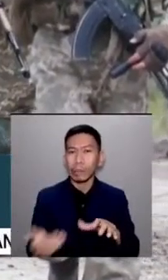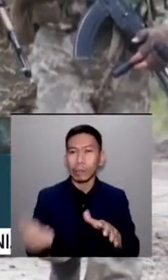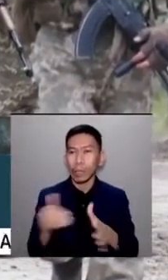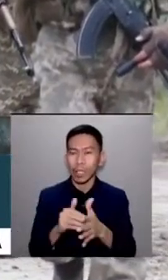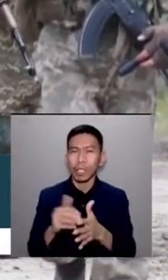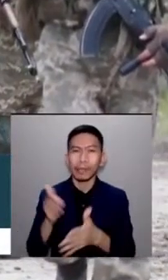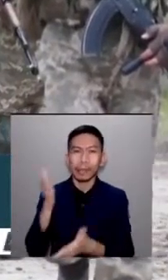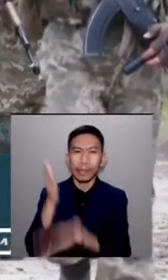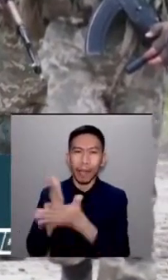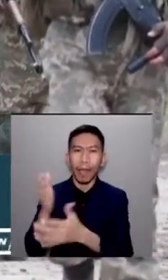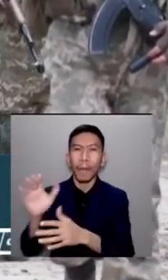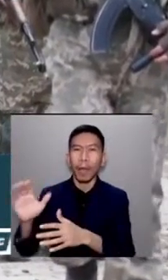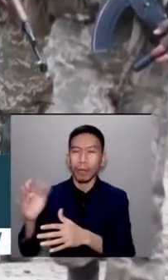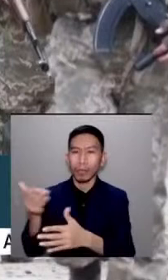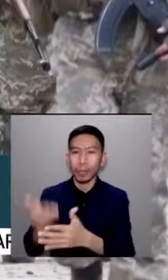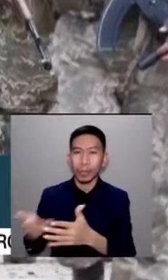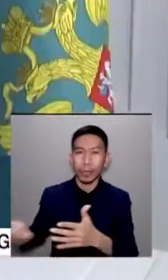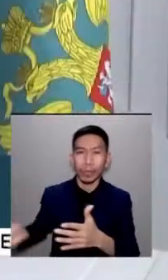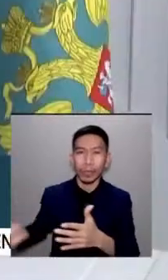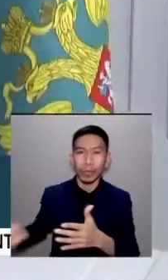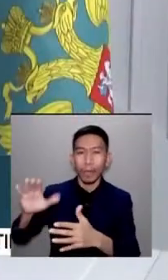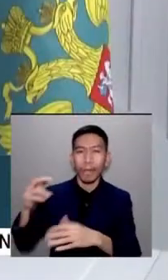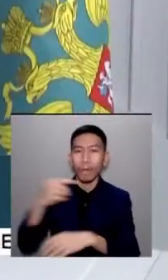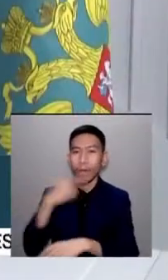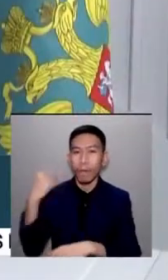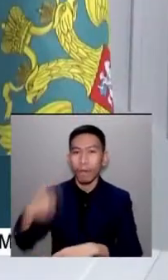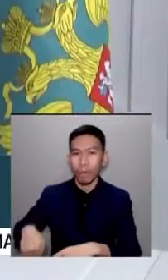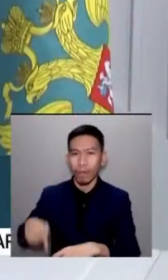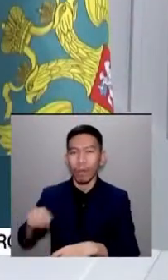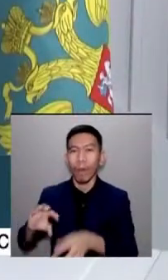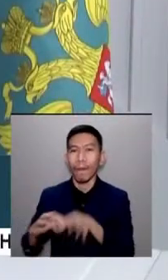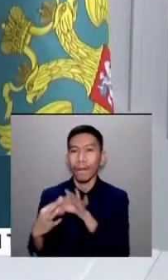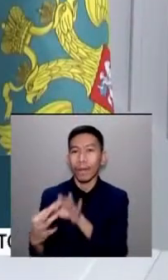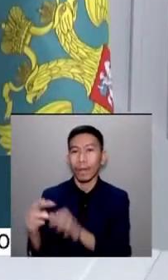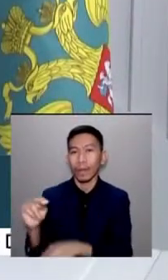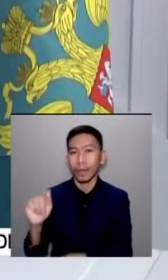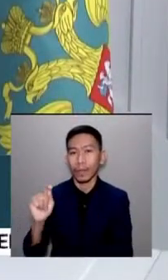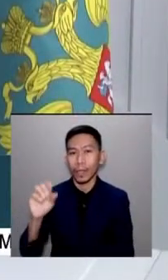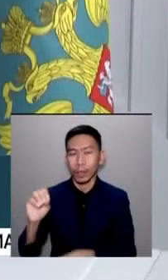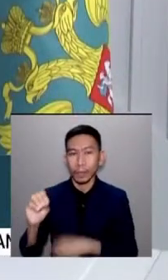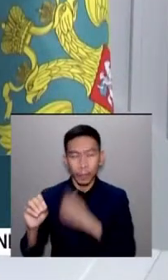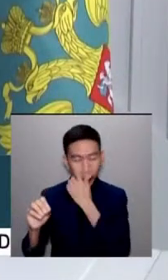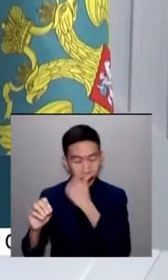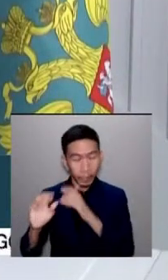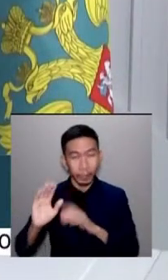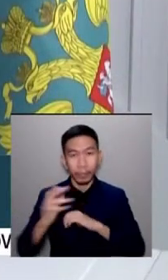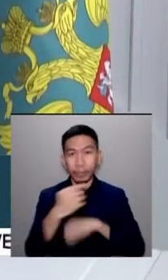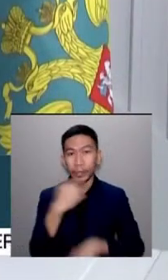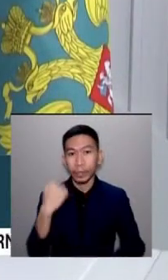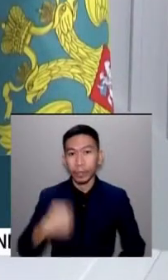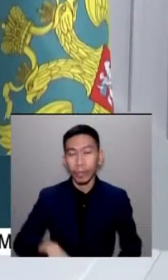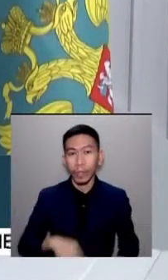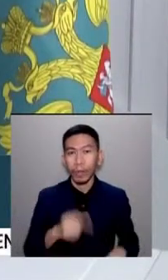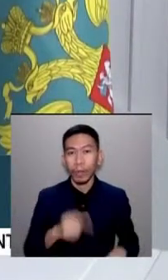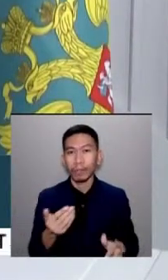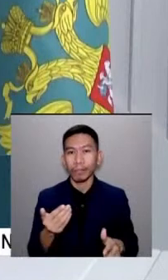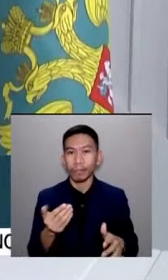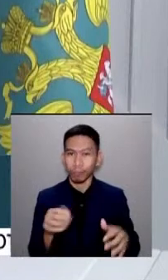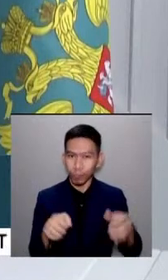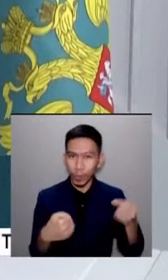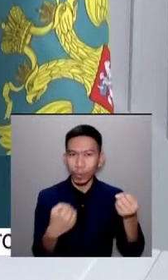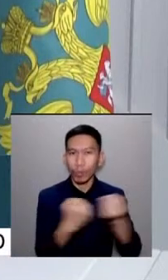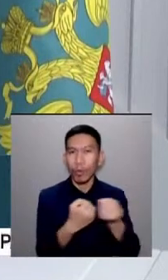countries that entered NATO after the Cold War. Russian Foreign Minister Sergei Lavrov doubled down on Moscow's position